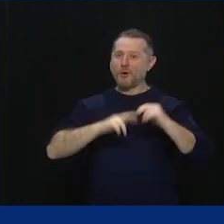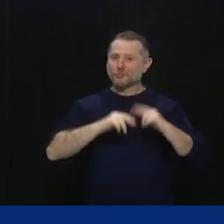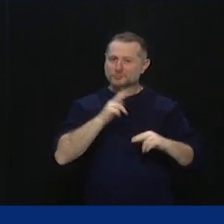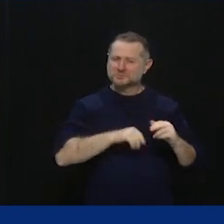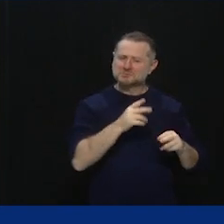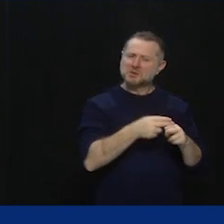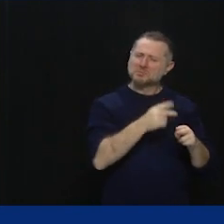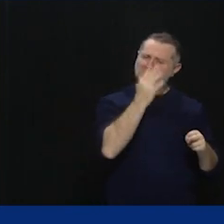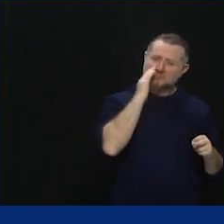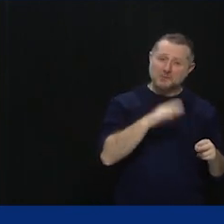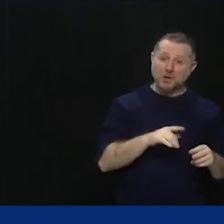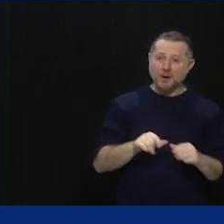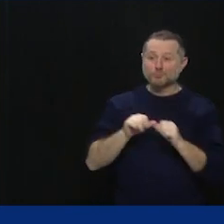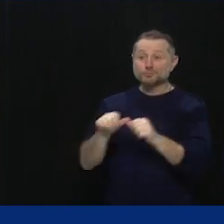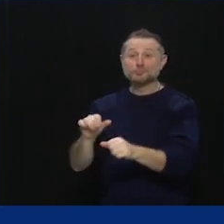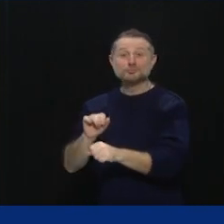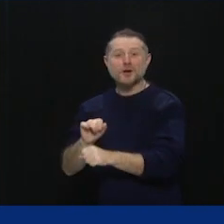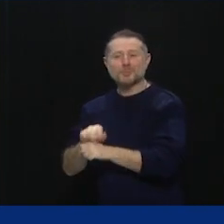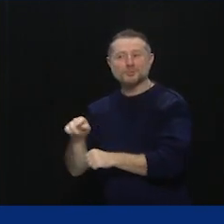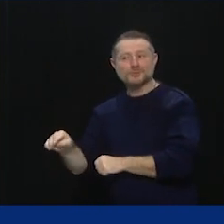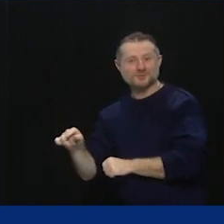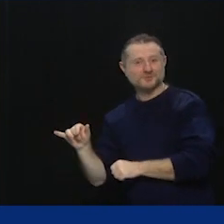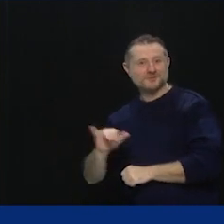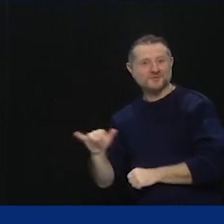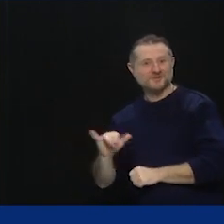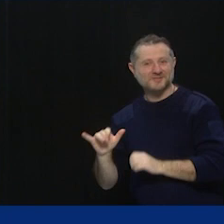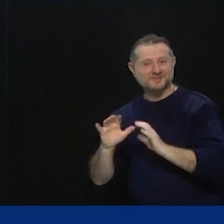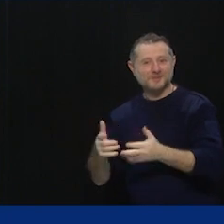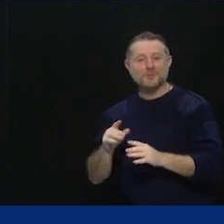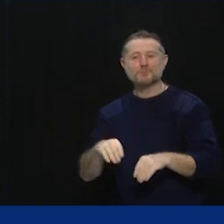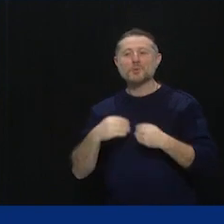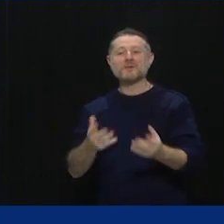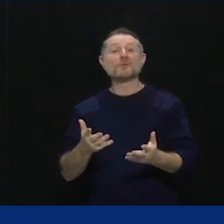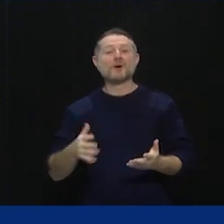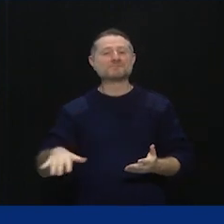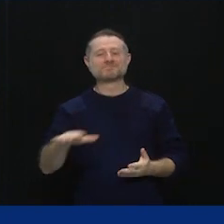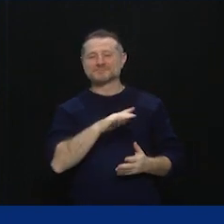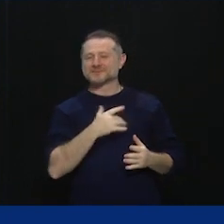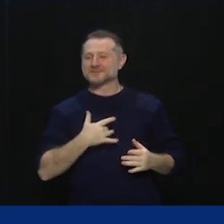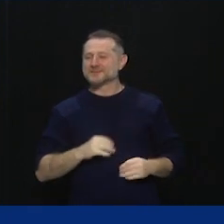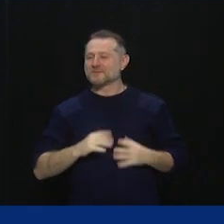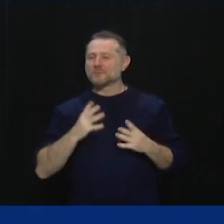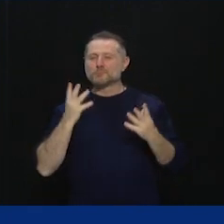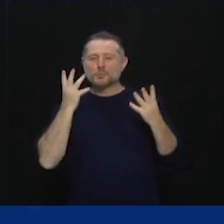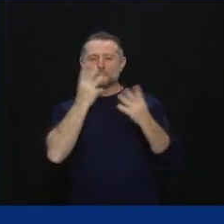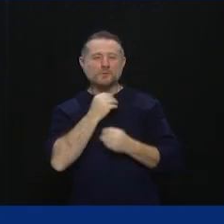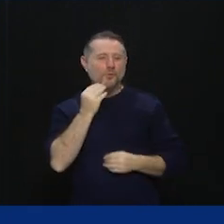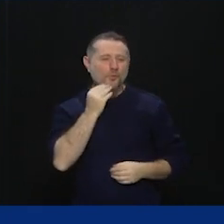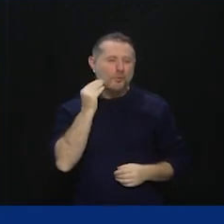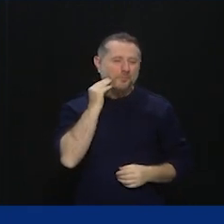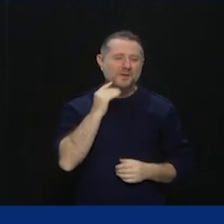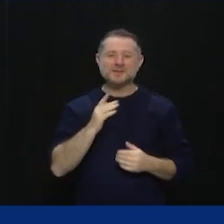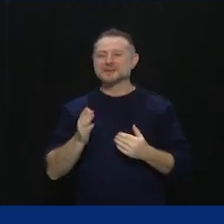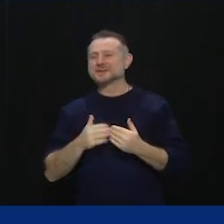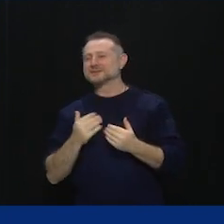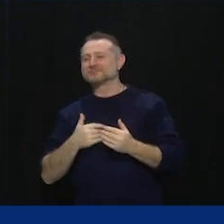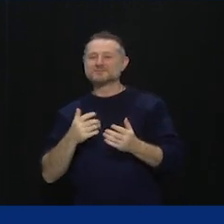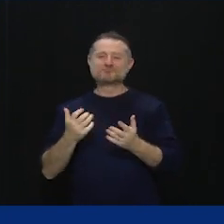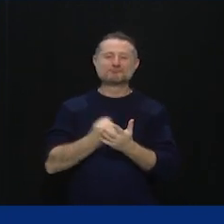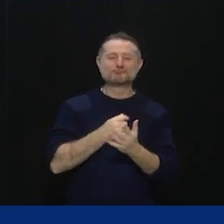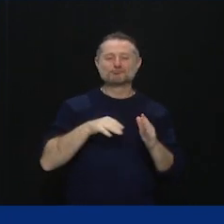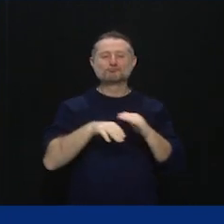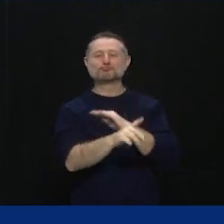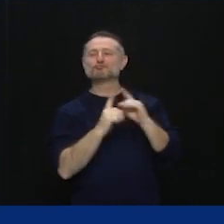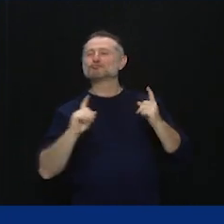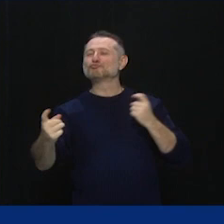going to give people the dignity of a beautiful home in a place that's accessible to other amenities and entertainment, and help